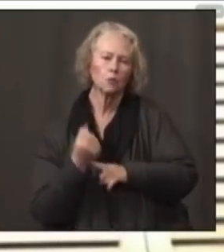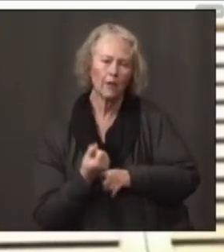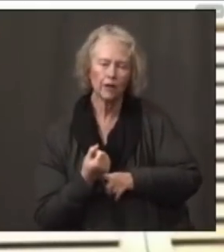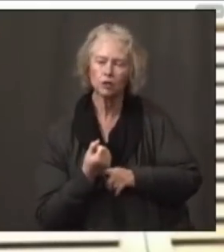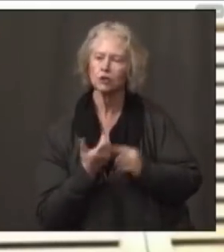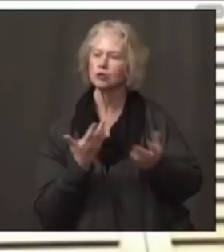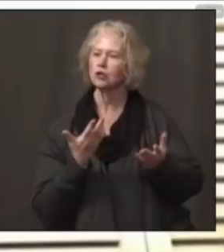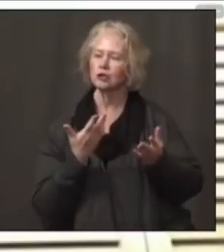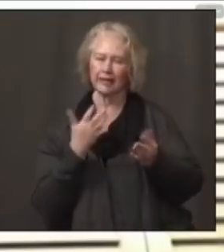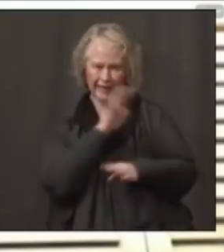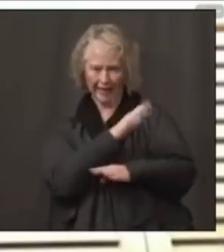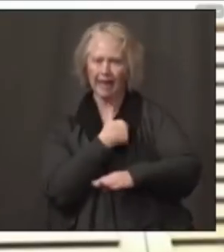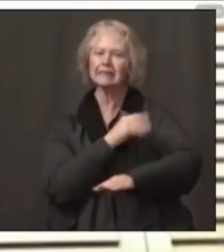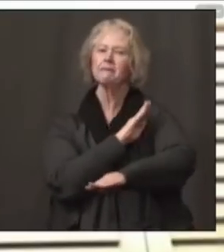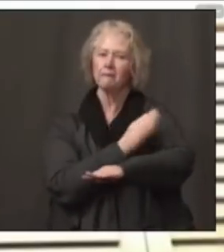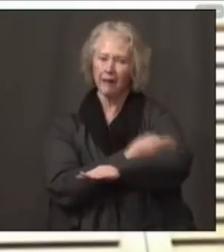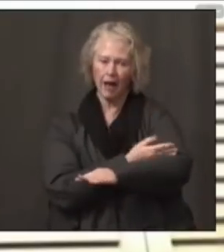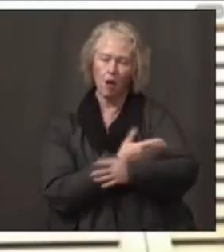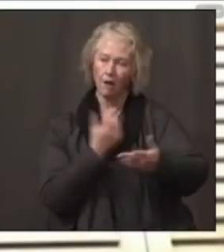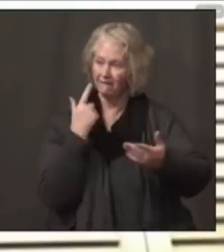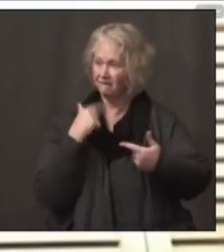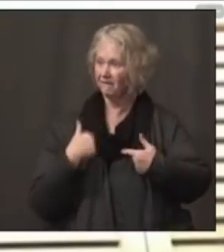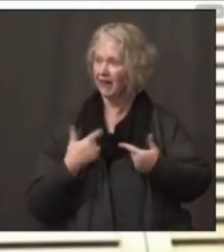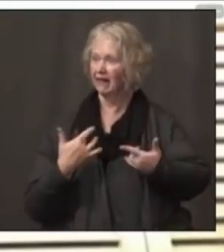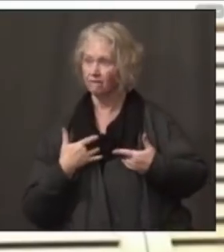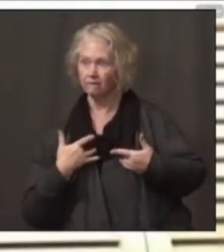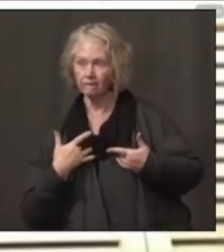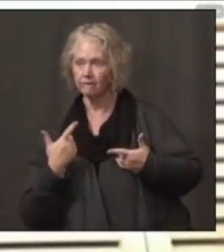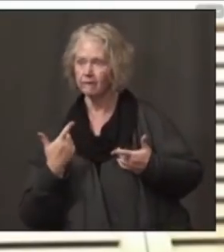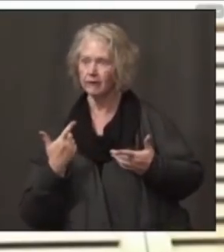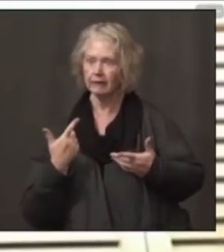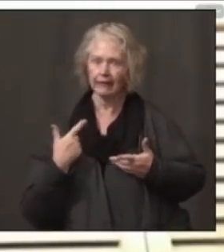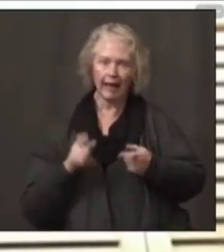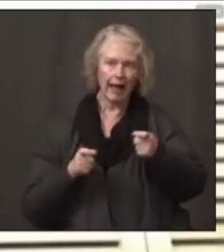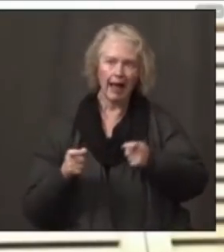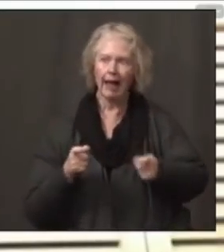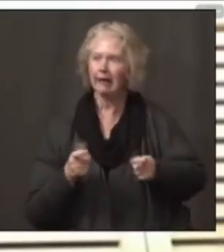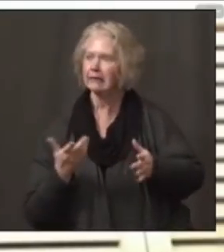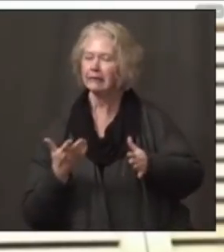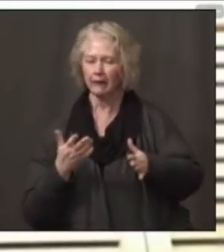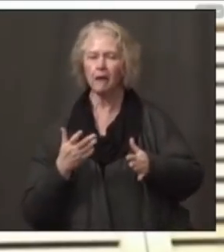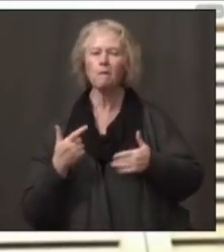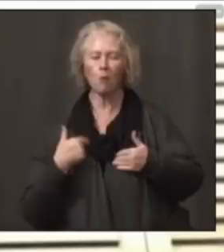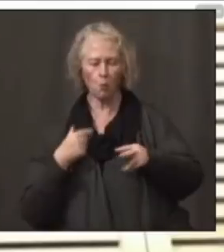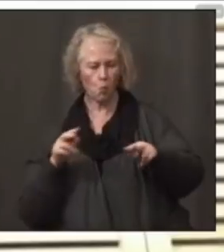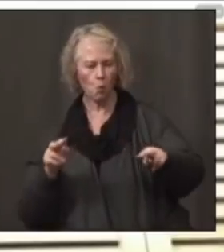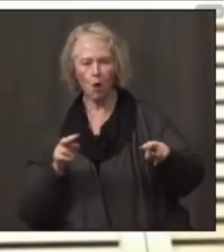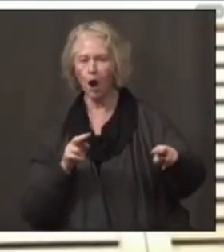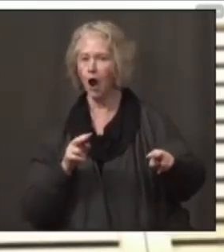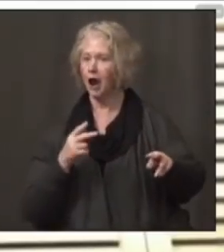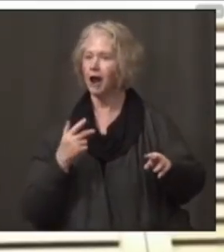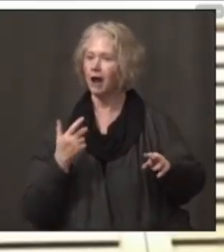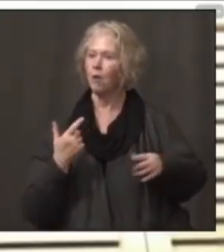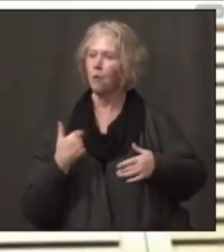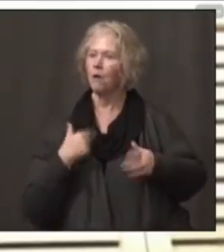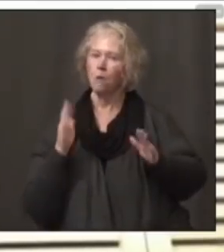powers to handle the emergency, and we are prepared for that. Everything is actually drawn up in case we have to use that.